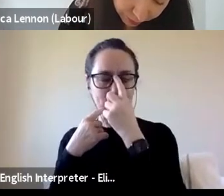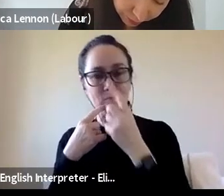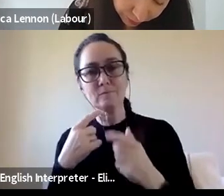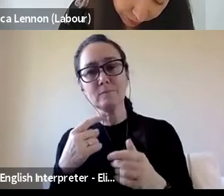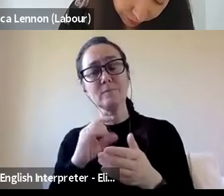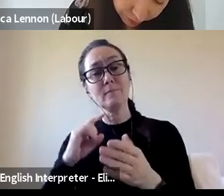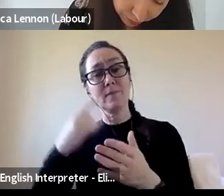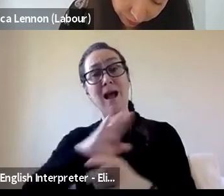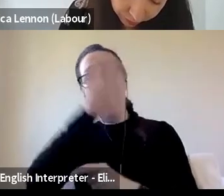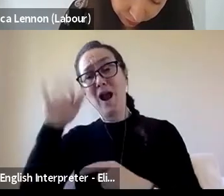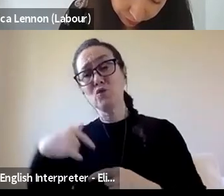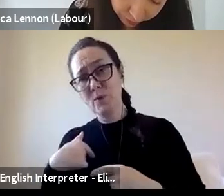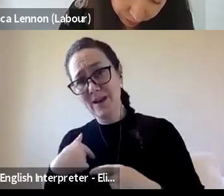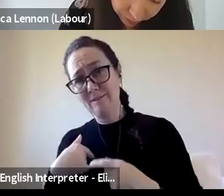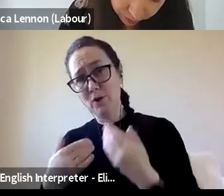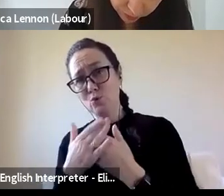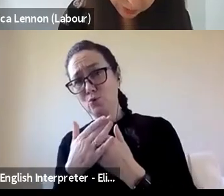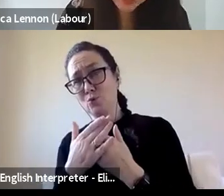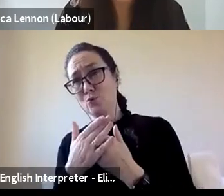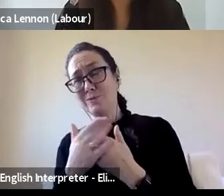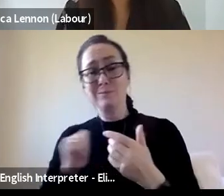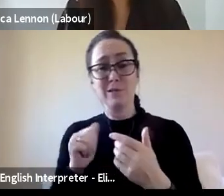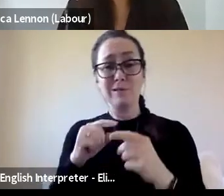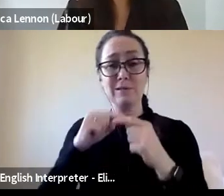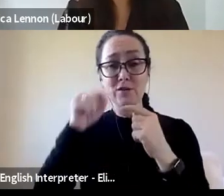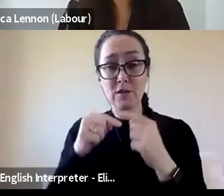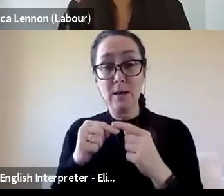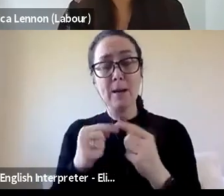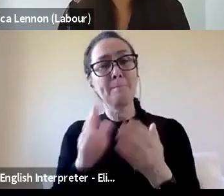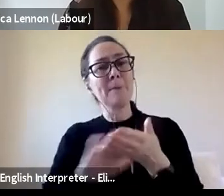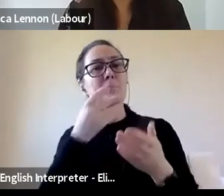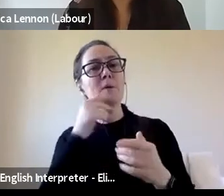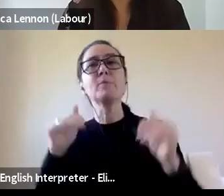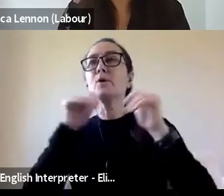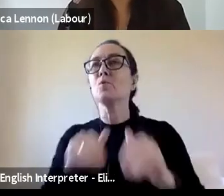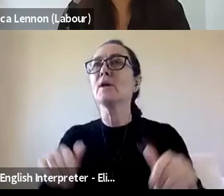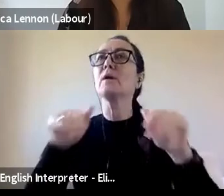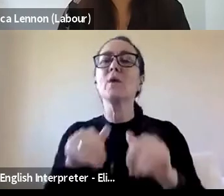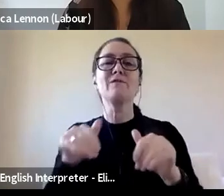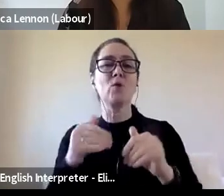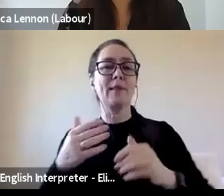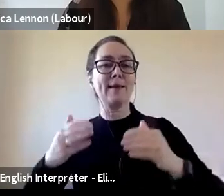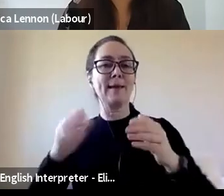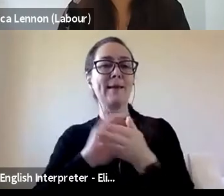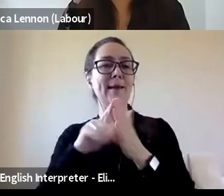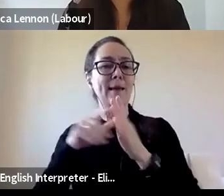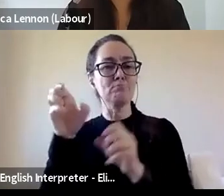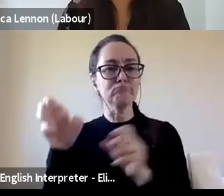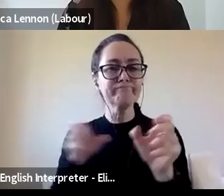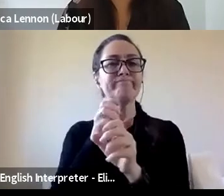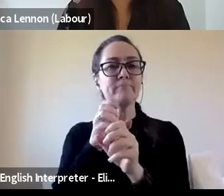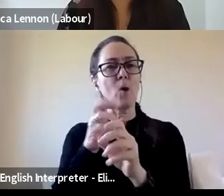to open next year. And I'd like to see a lot of focus on making sure people who have waited a long time for hip ops are seen to as soon as